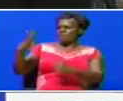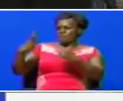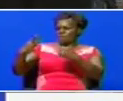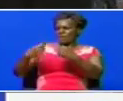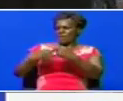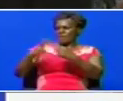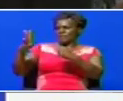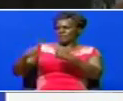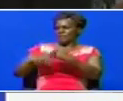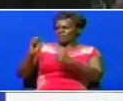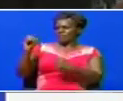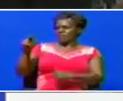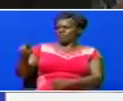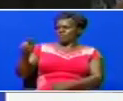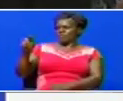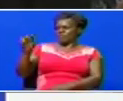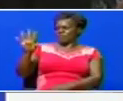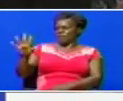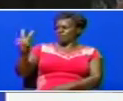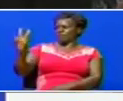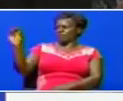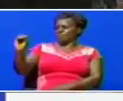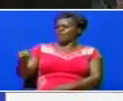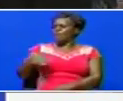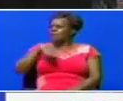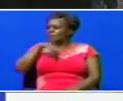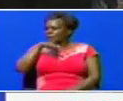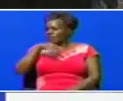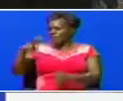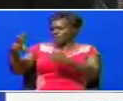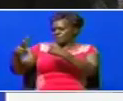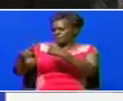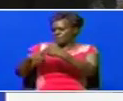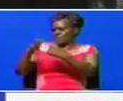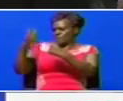589, that's 0.52%. Raila Odinga,